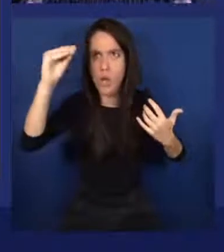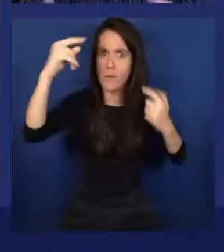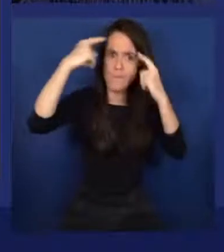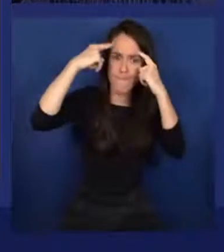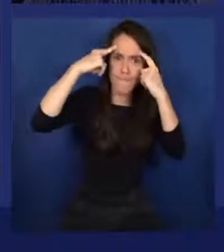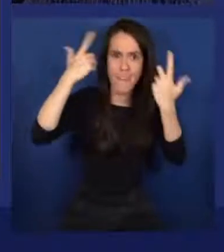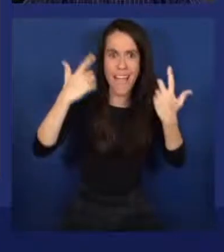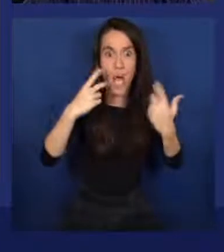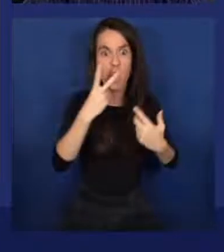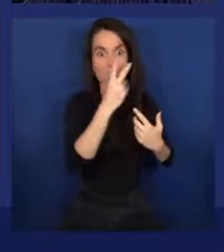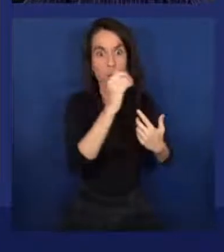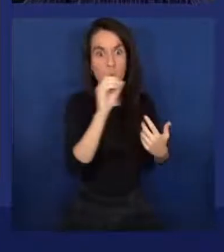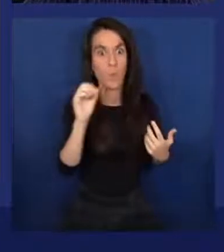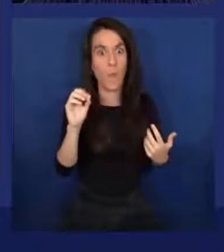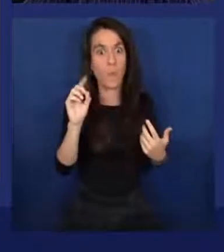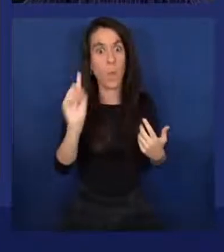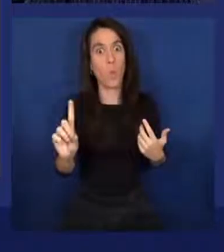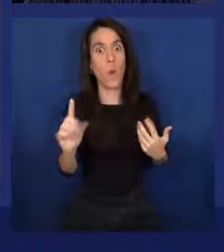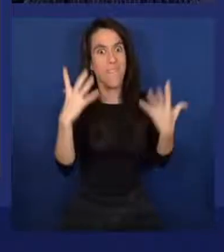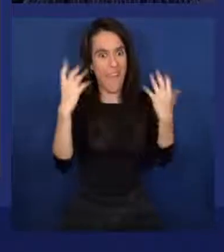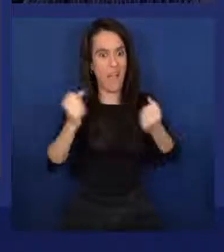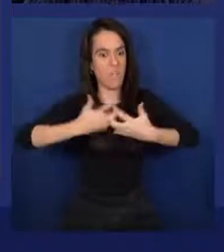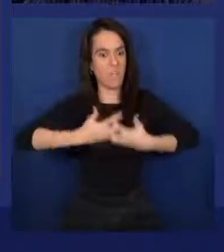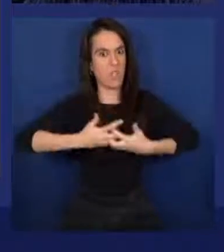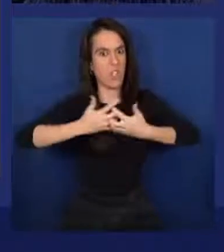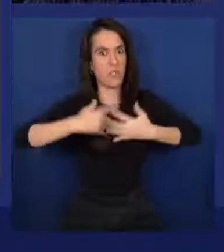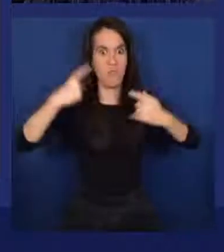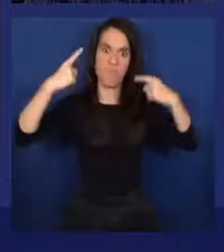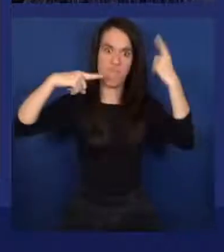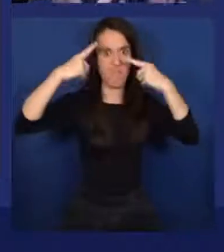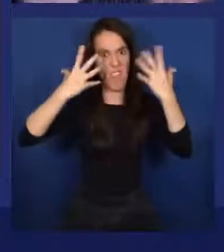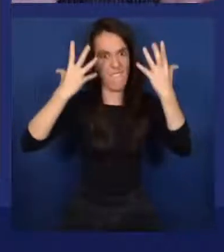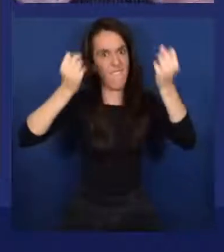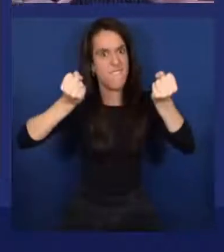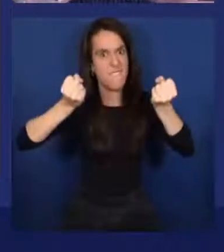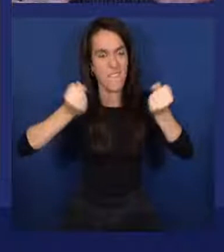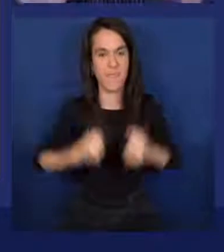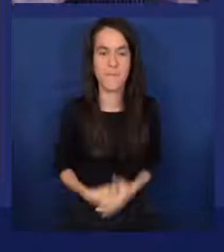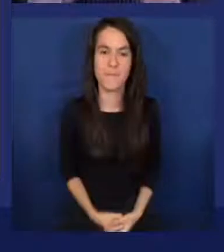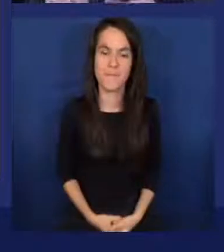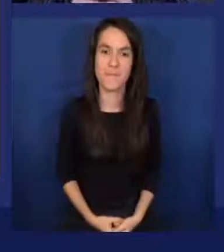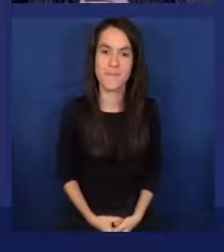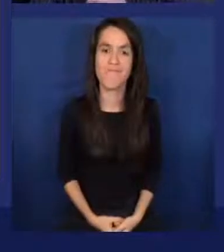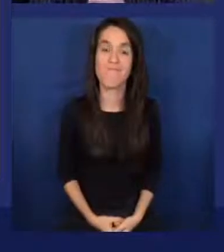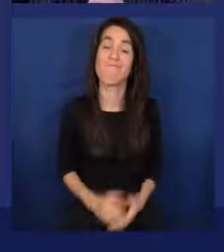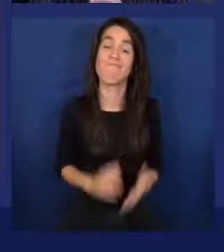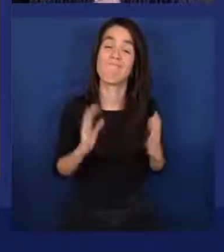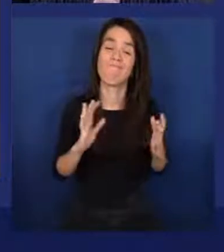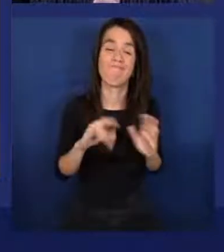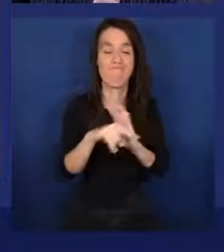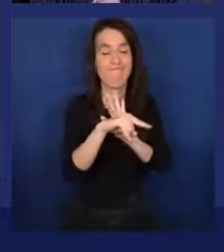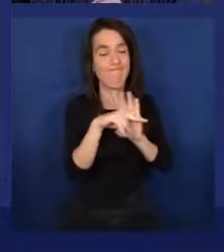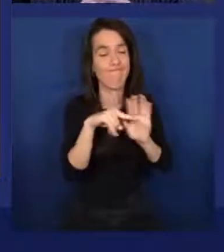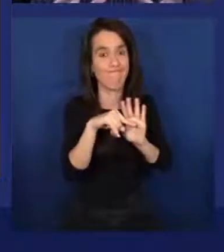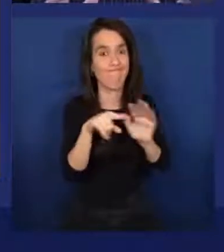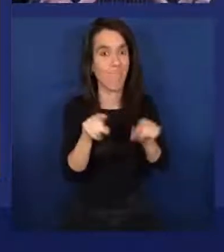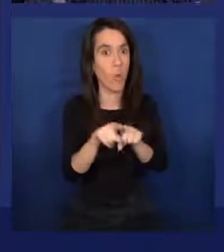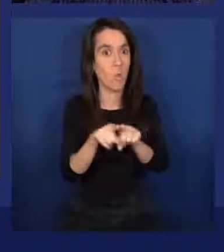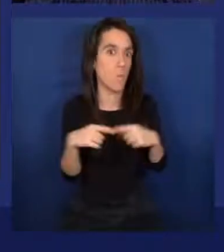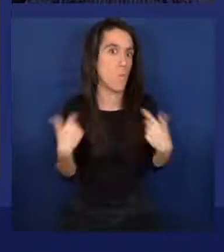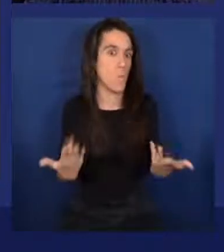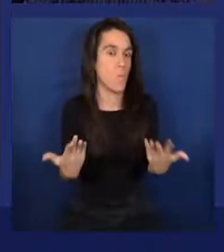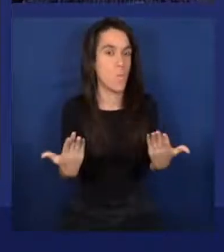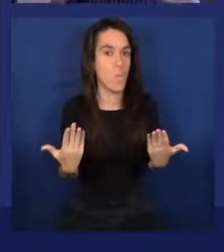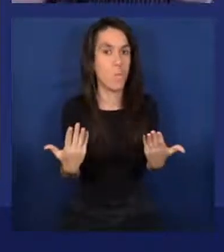have machines with intelligence that have matched or exceeded humans. Now, the downside to this, as cool as it may be, is, of course, that